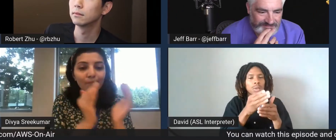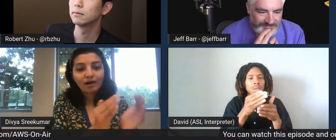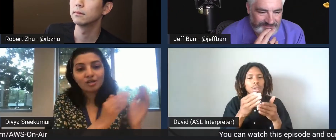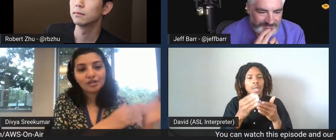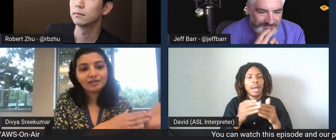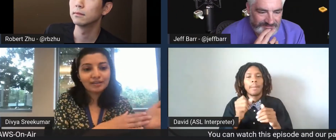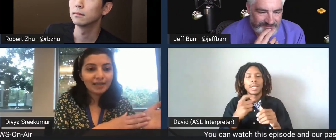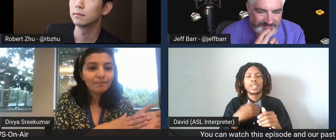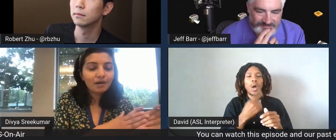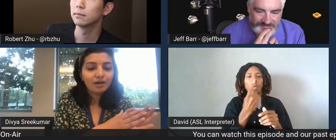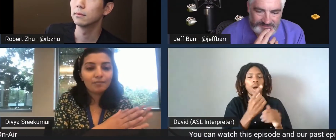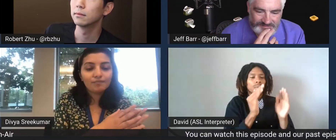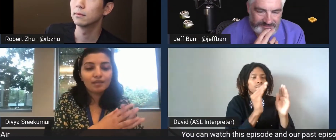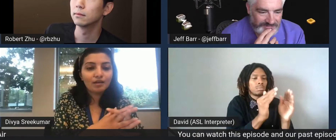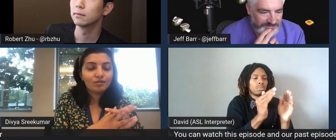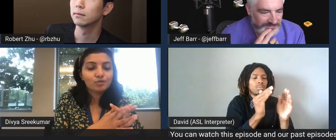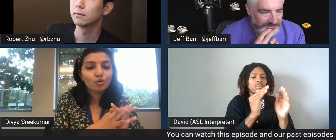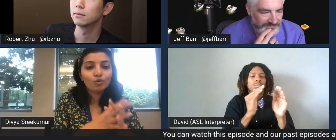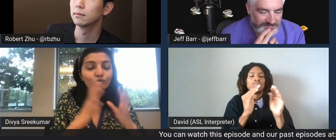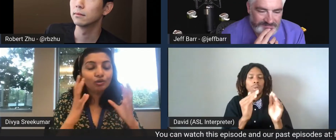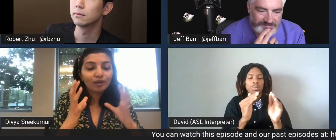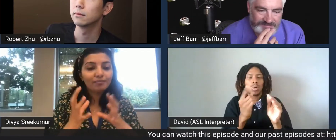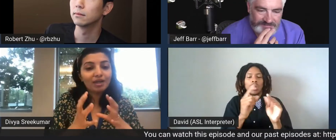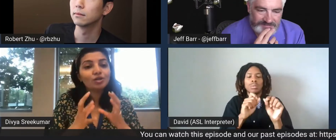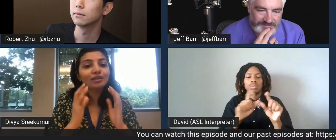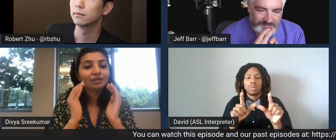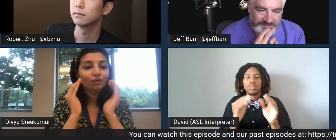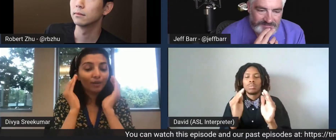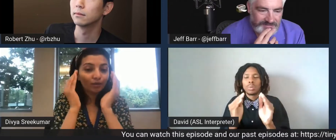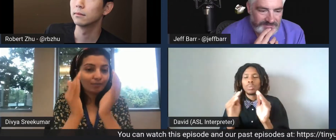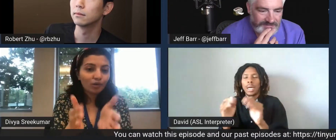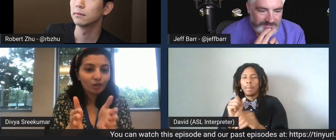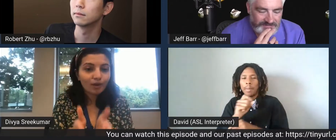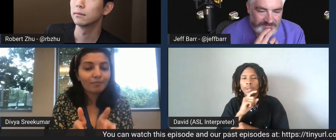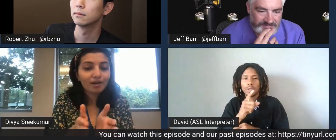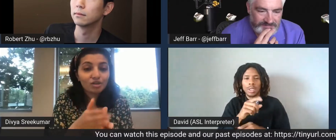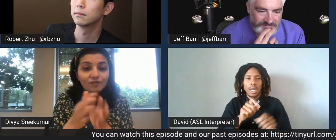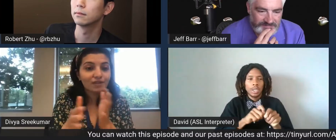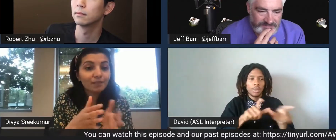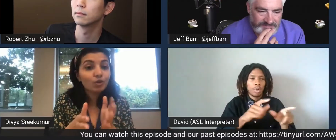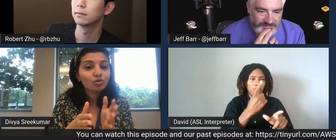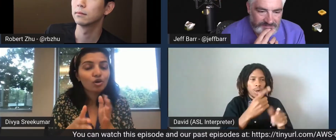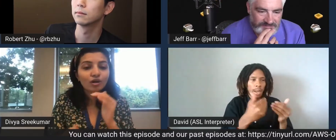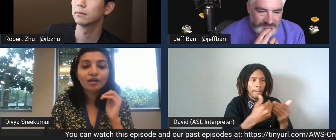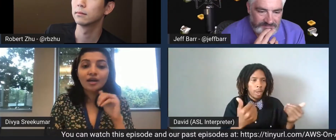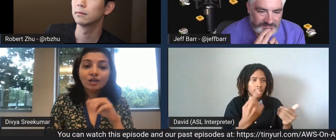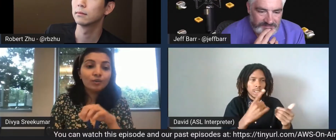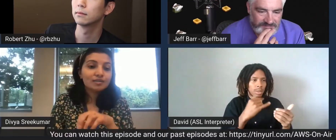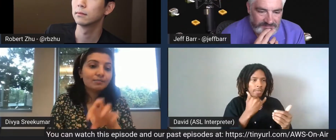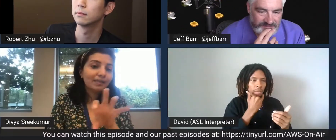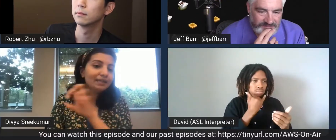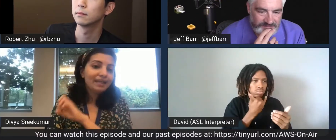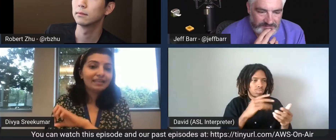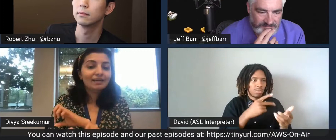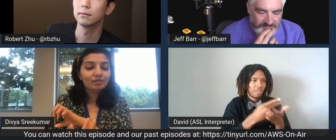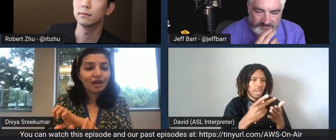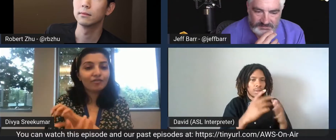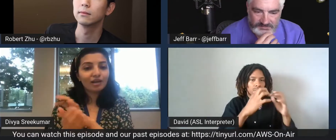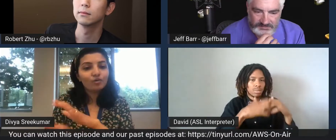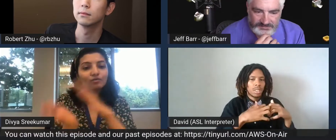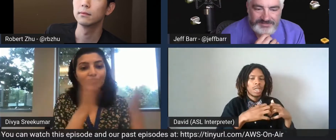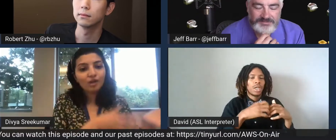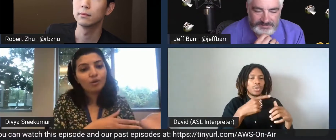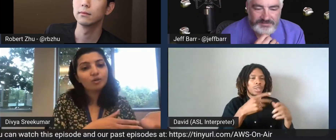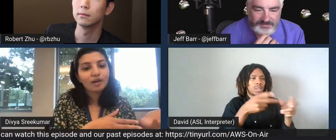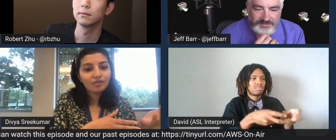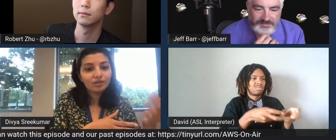one partition at a time. So you can make sure that, you know, when you're deploying to one partition, if something goes wrong, you can simply take that traffic